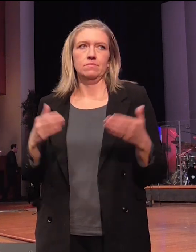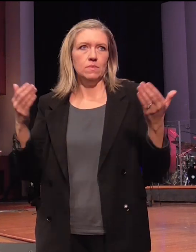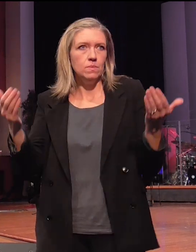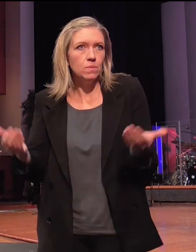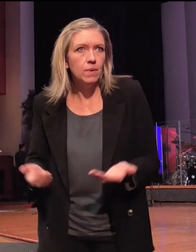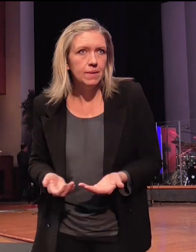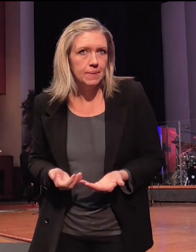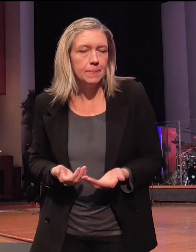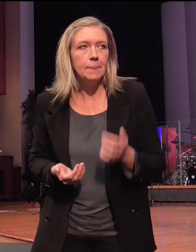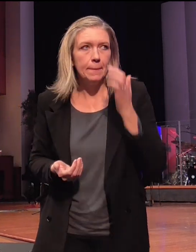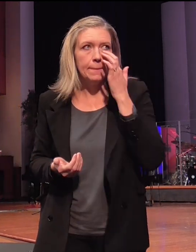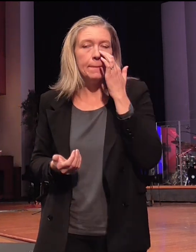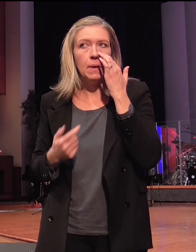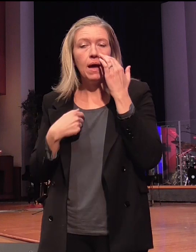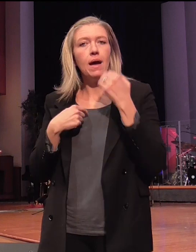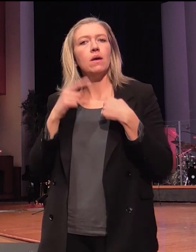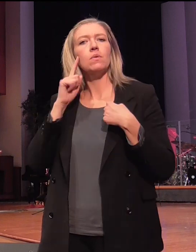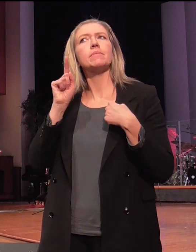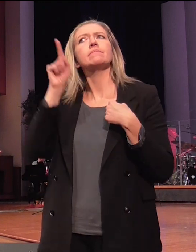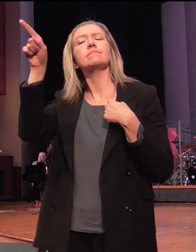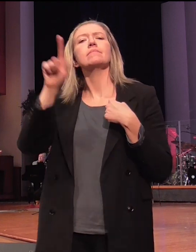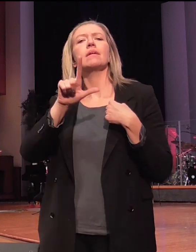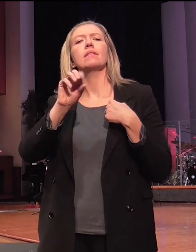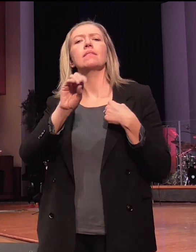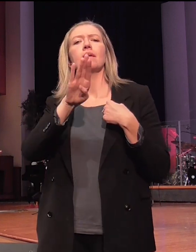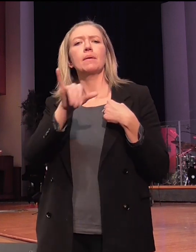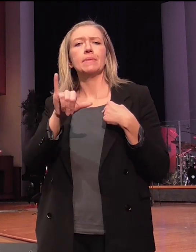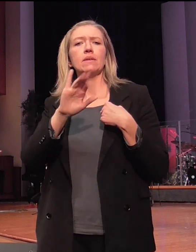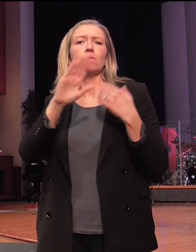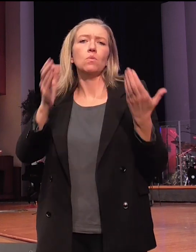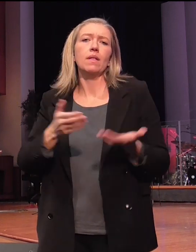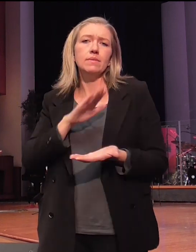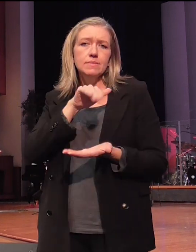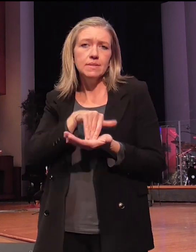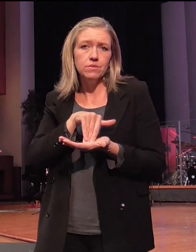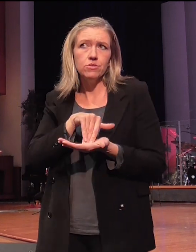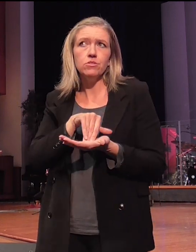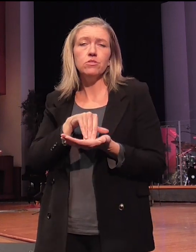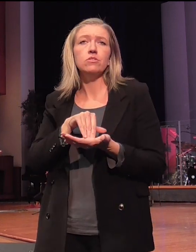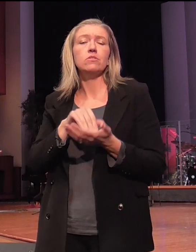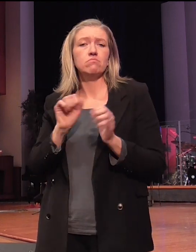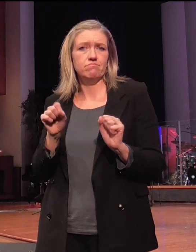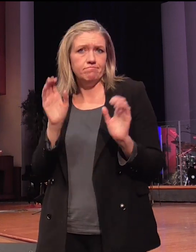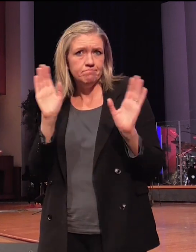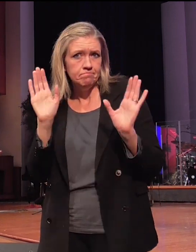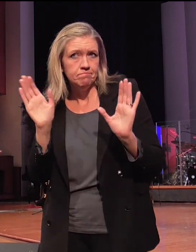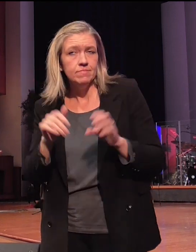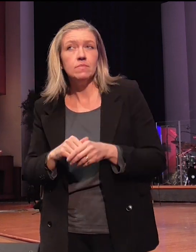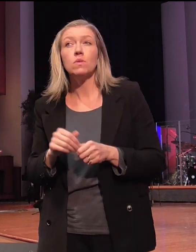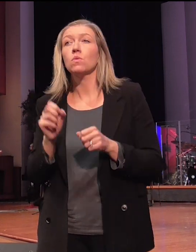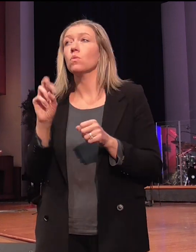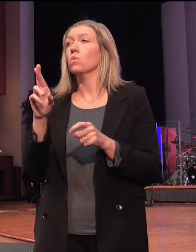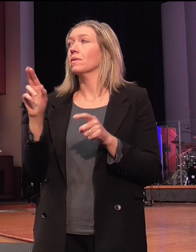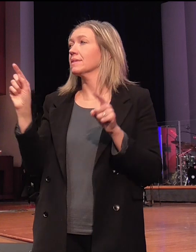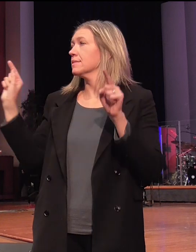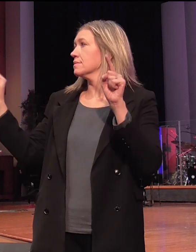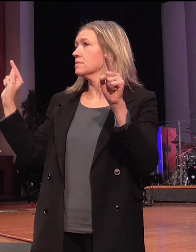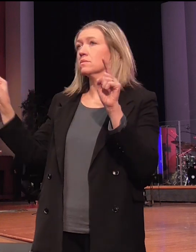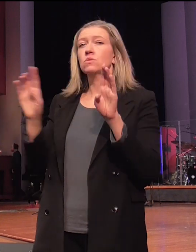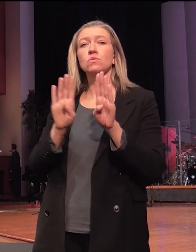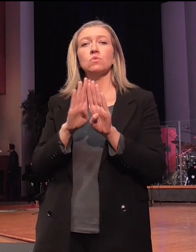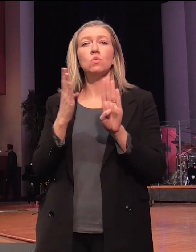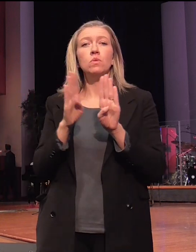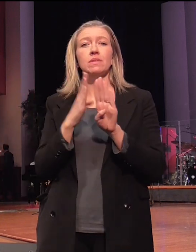you here. And I'll be out in the lobby at our Welcome Center. And also at either doorway,